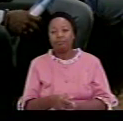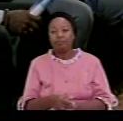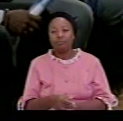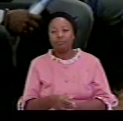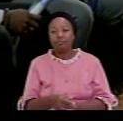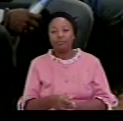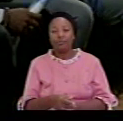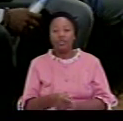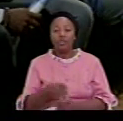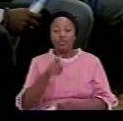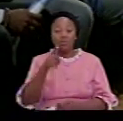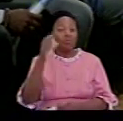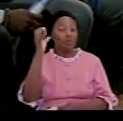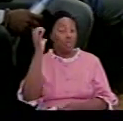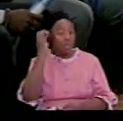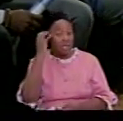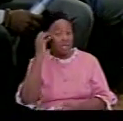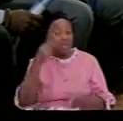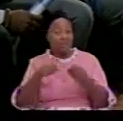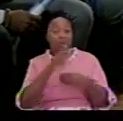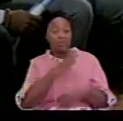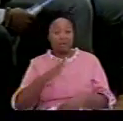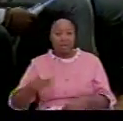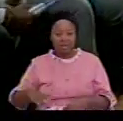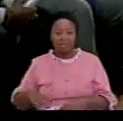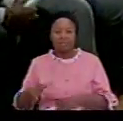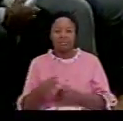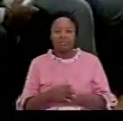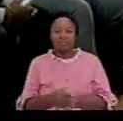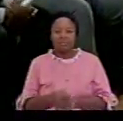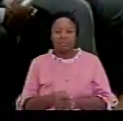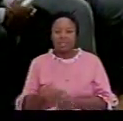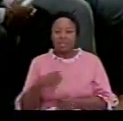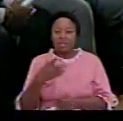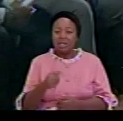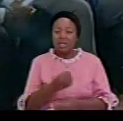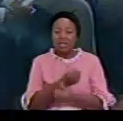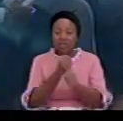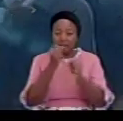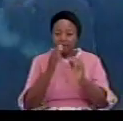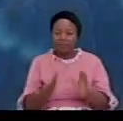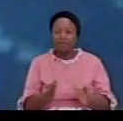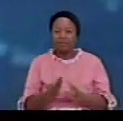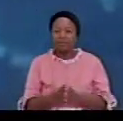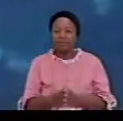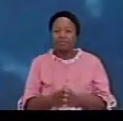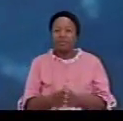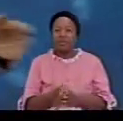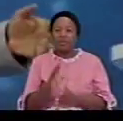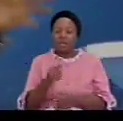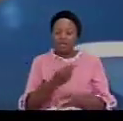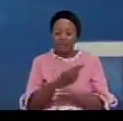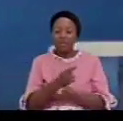You hear about Christ, the Redeemer, the Savior,